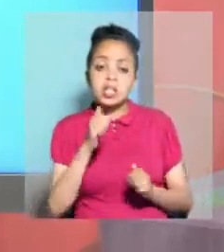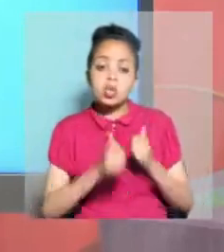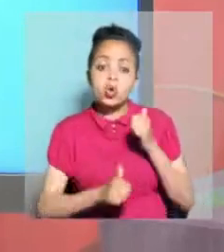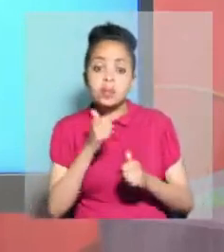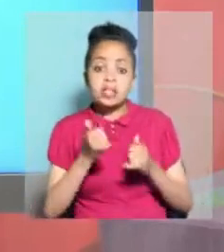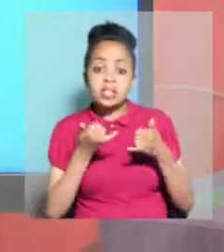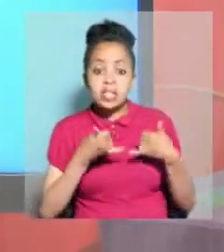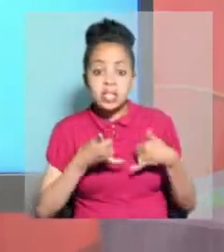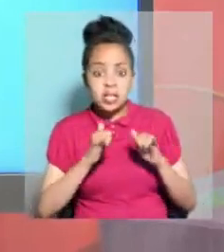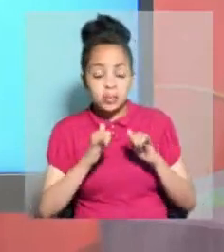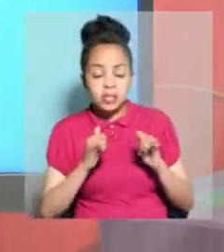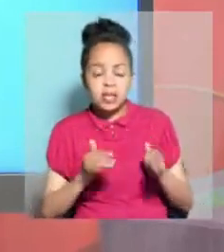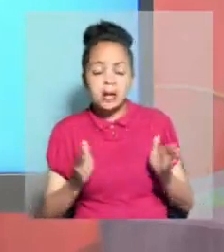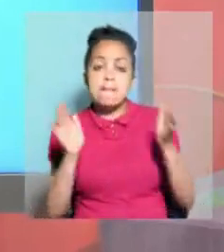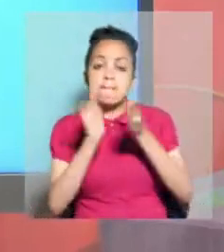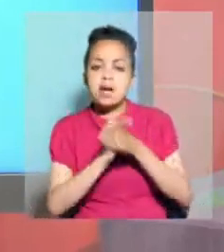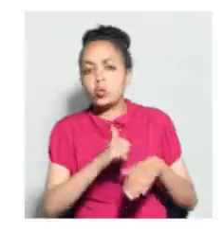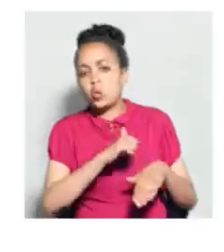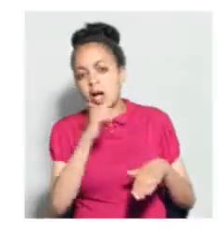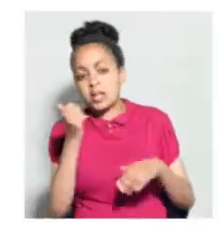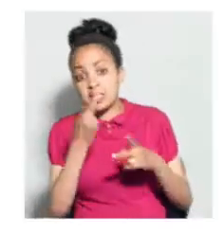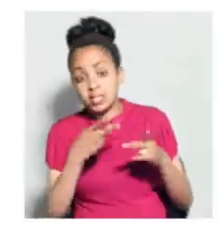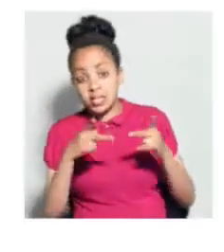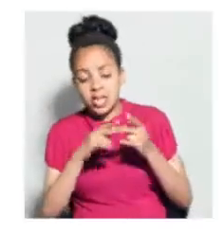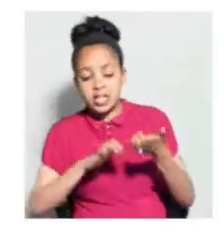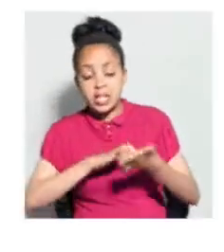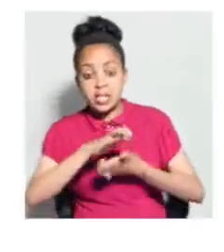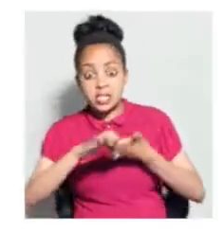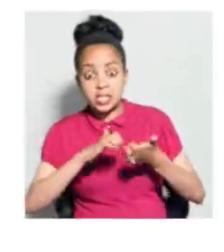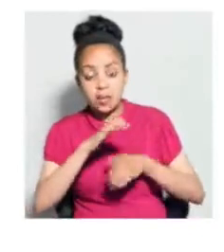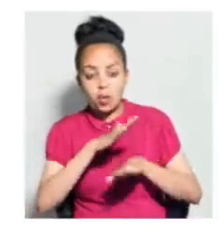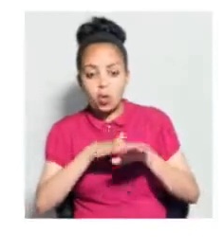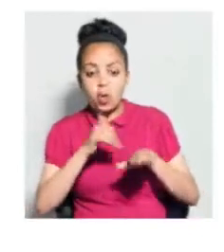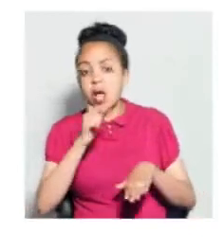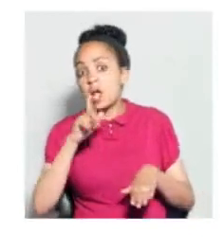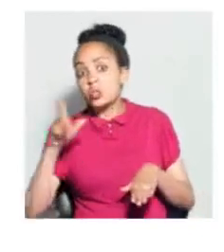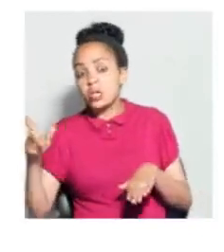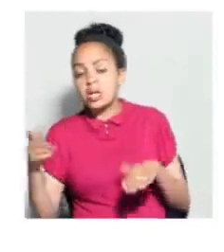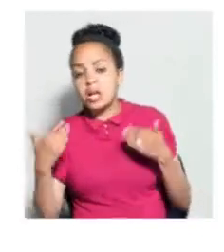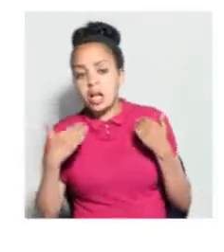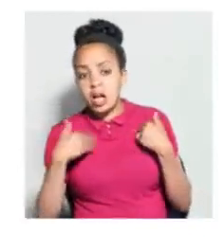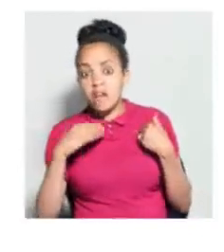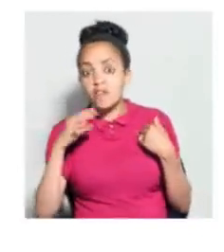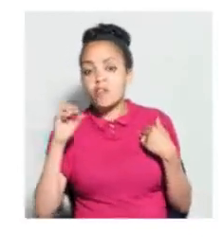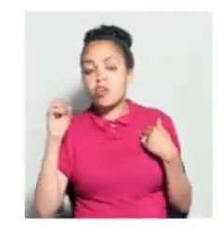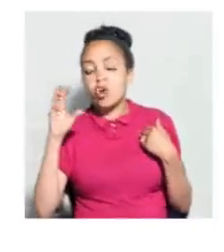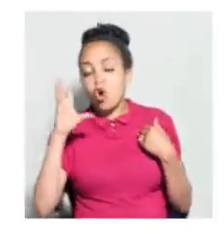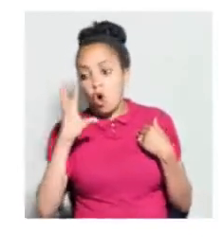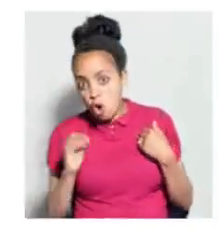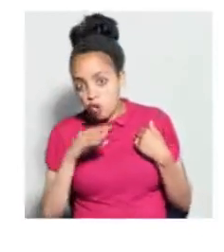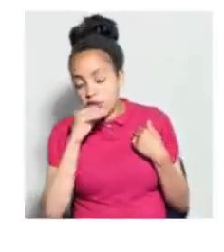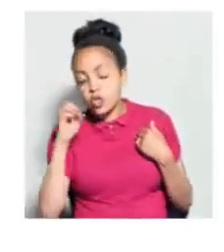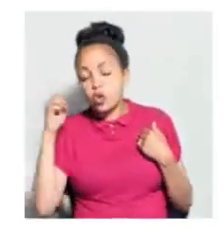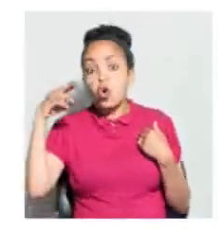non-competitive inhibitor binding to that of other site of enzyme called allosteric site can have off system and